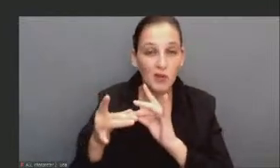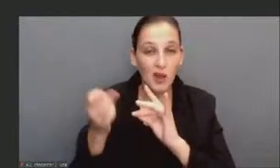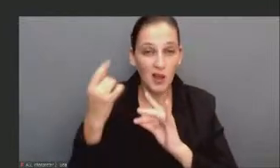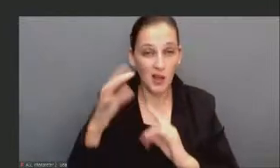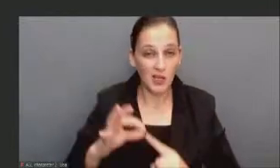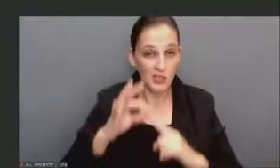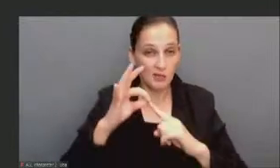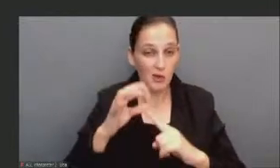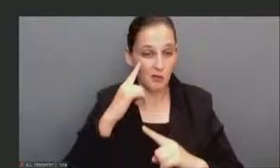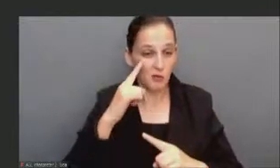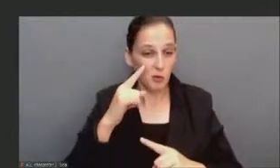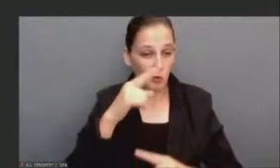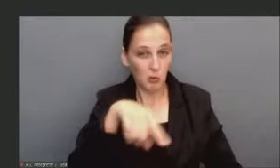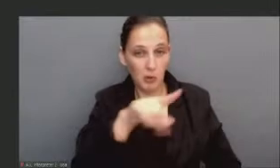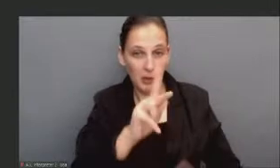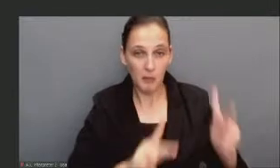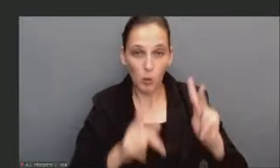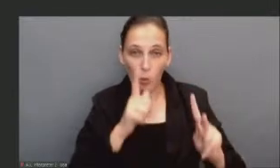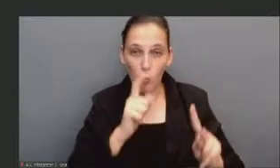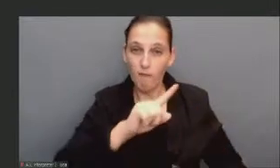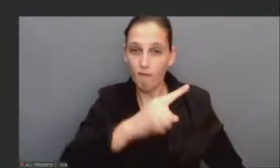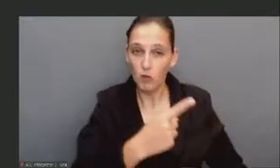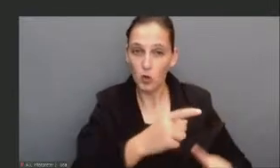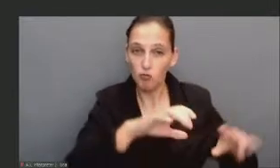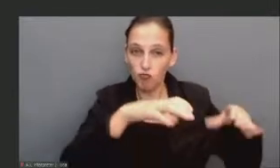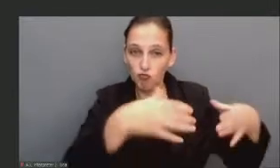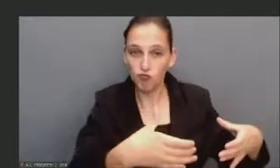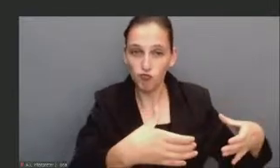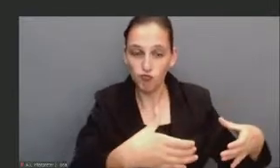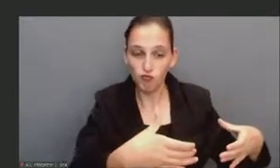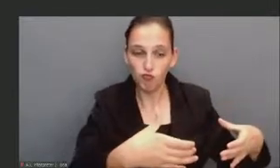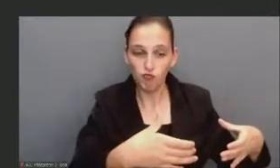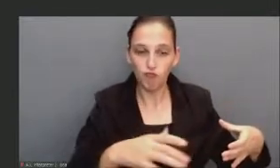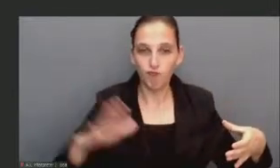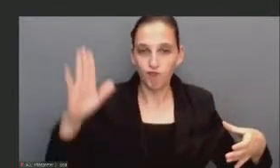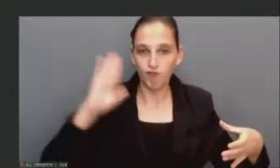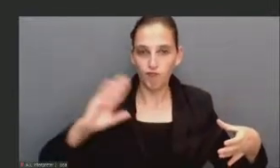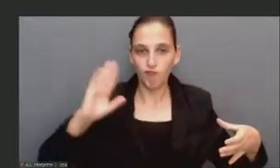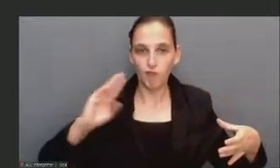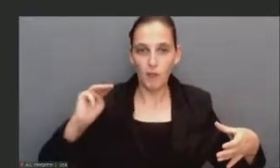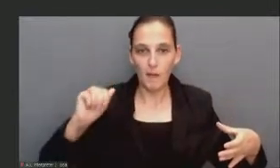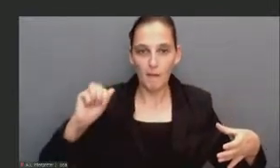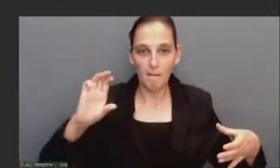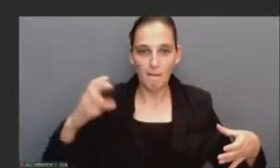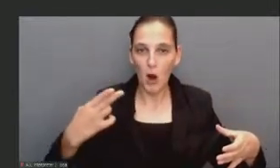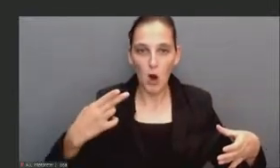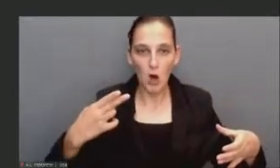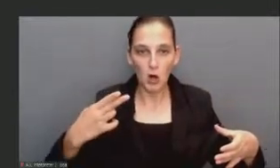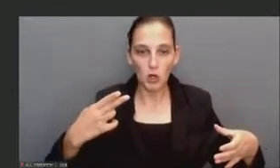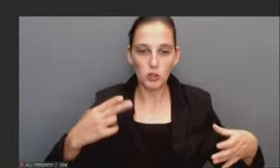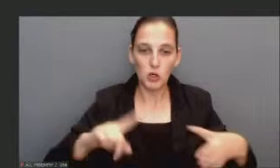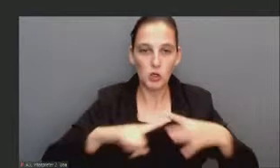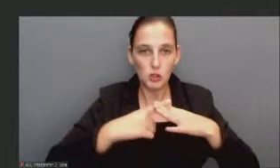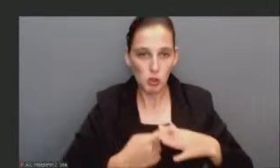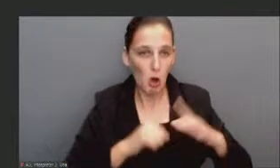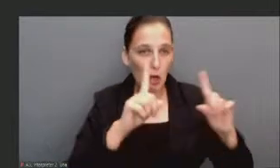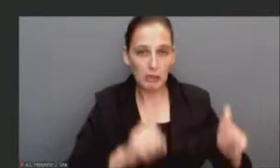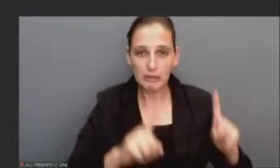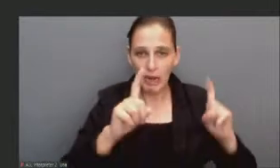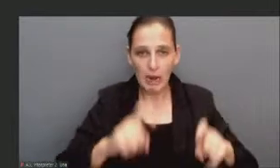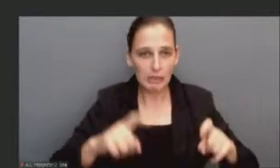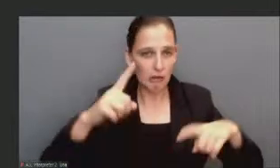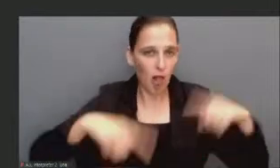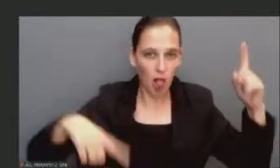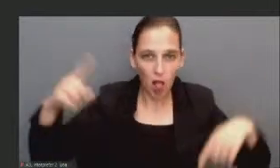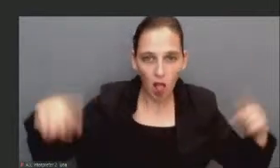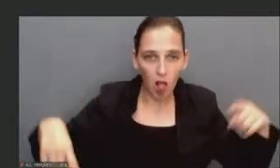cohort, who were back in March when testing was really sporadic, access to testing was hit or